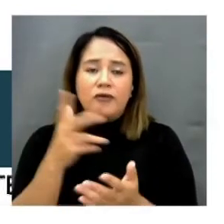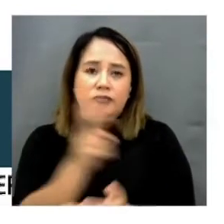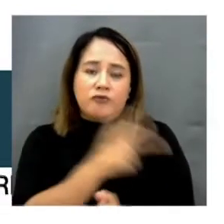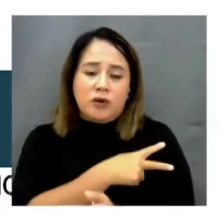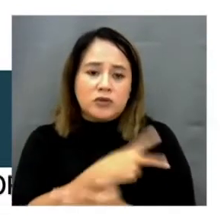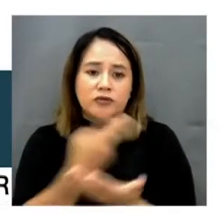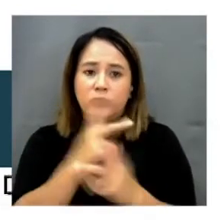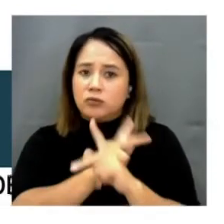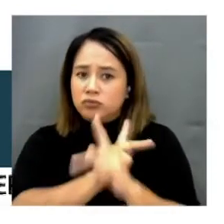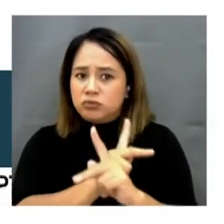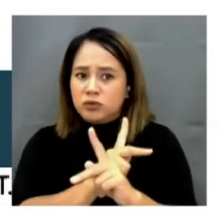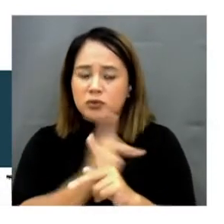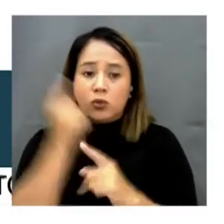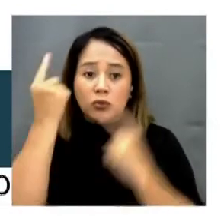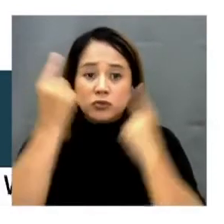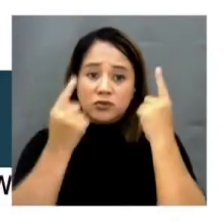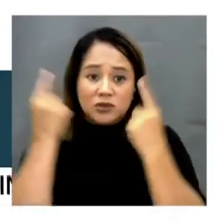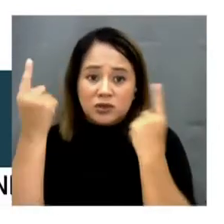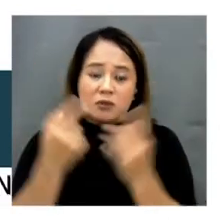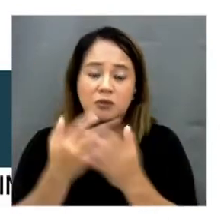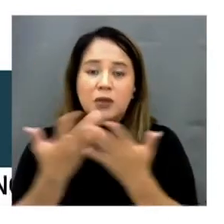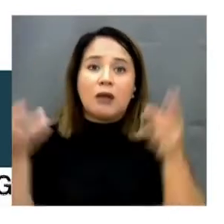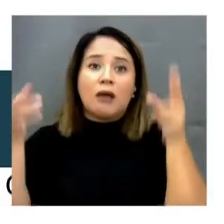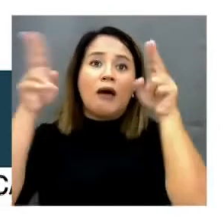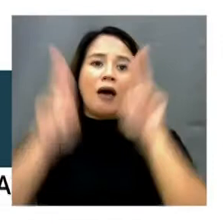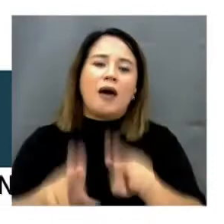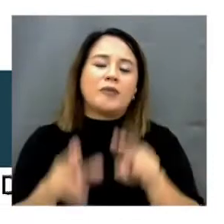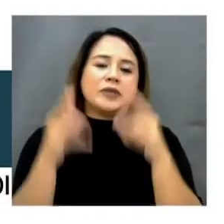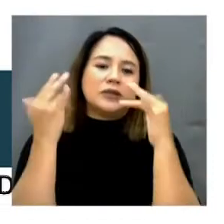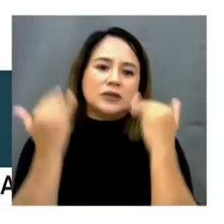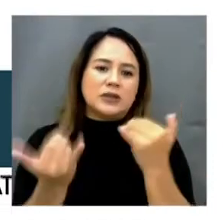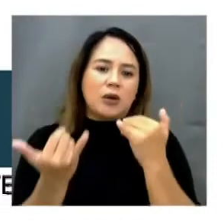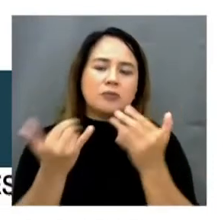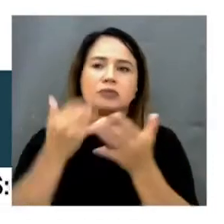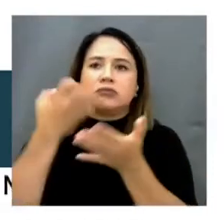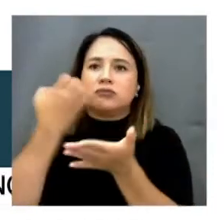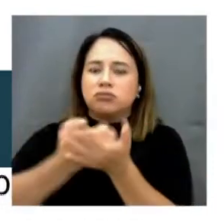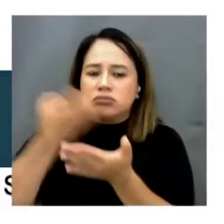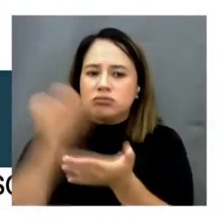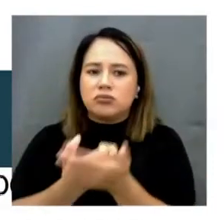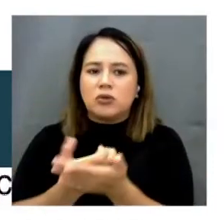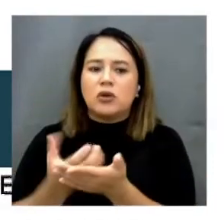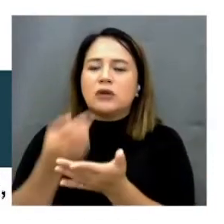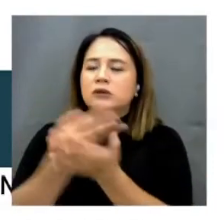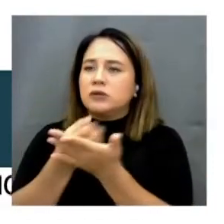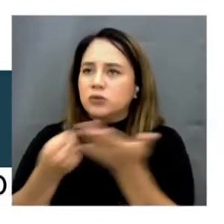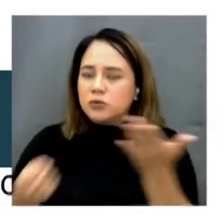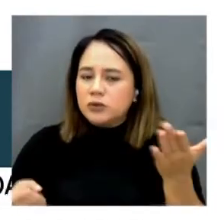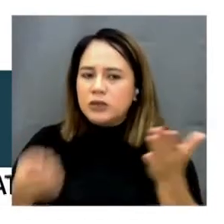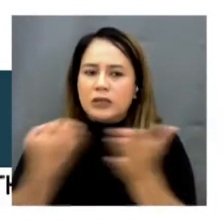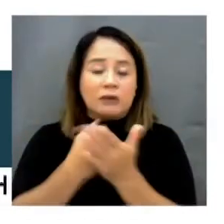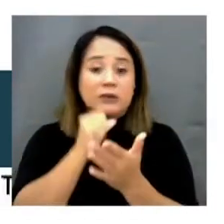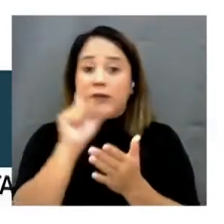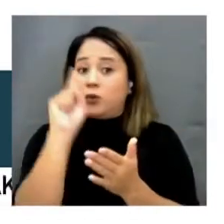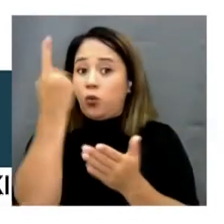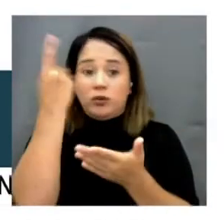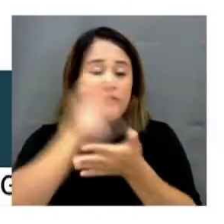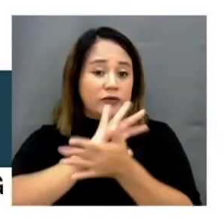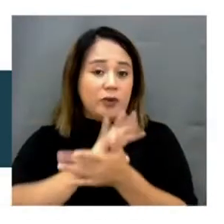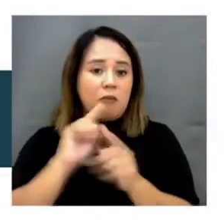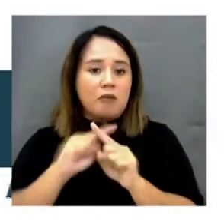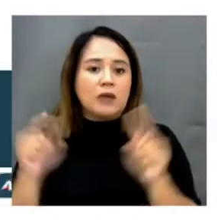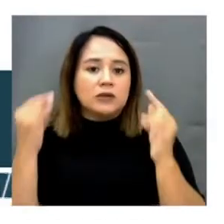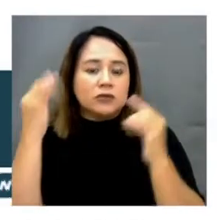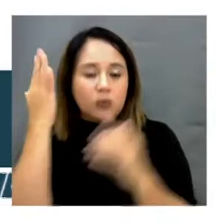protection, considering what has been happening to the economy, to their sources of income, not just because of the pandemic, but also